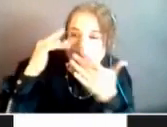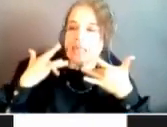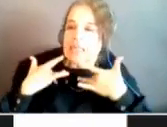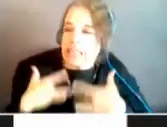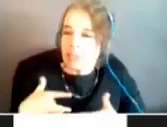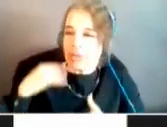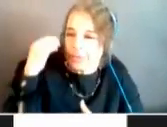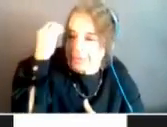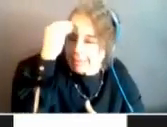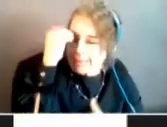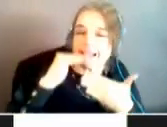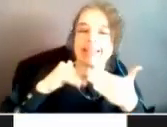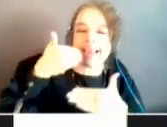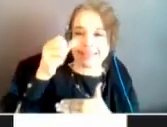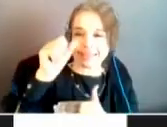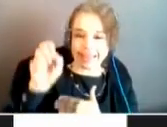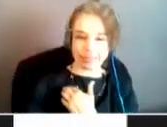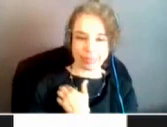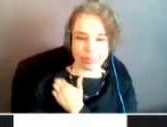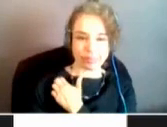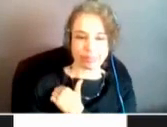depressive thinking. Next slide.